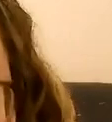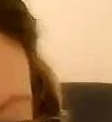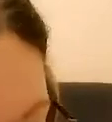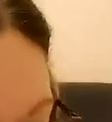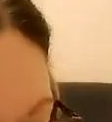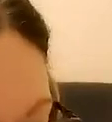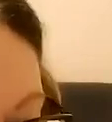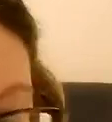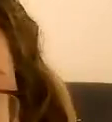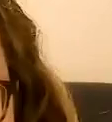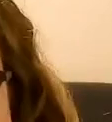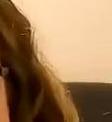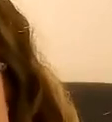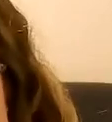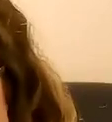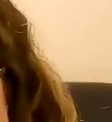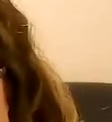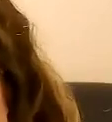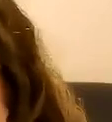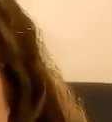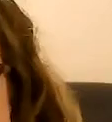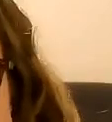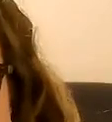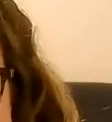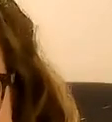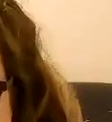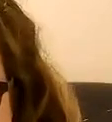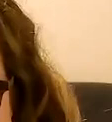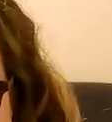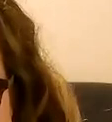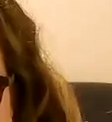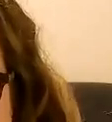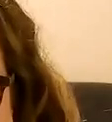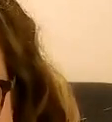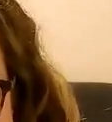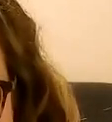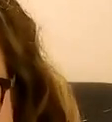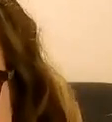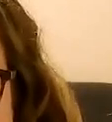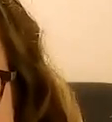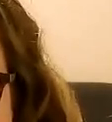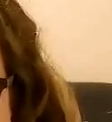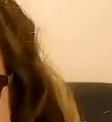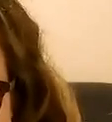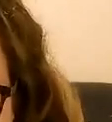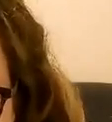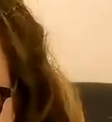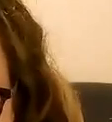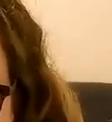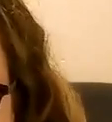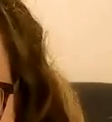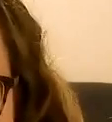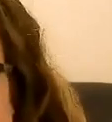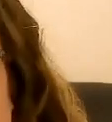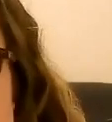care services, as well as adult protective services. We do have an upcoming webinar where representatives from those two agencies will